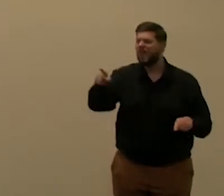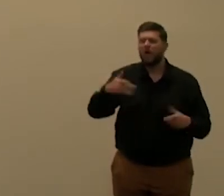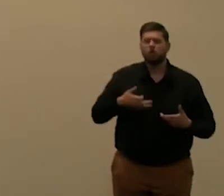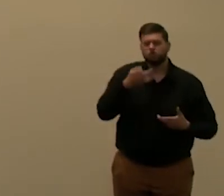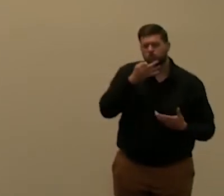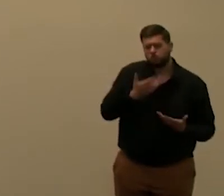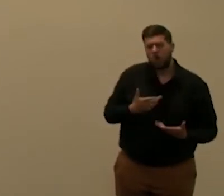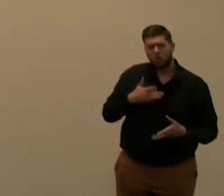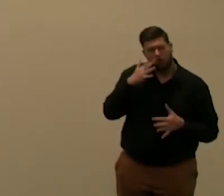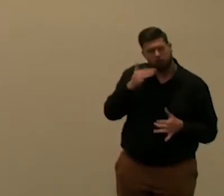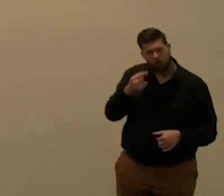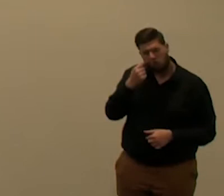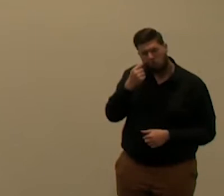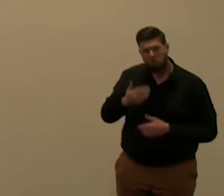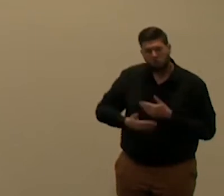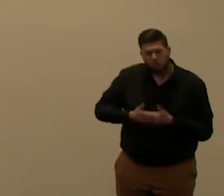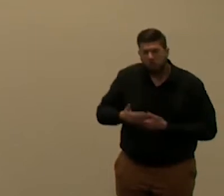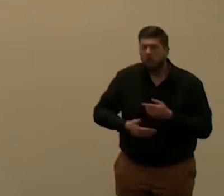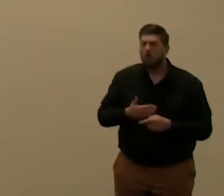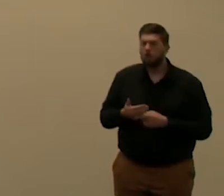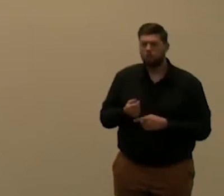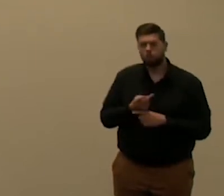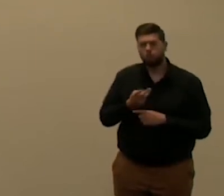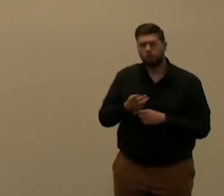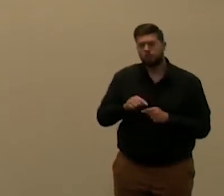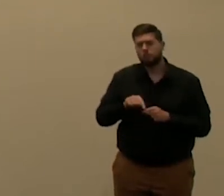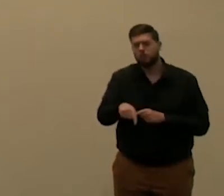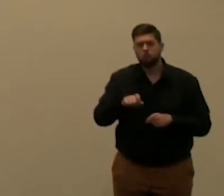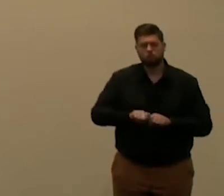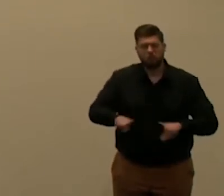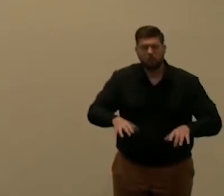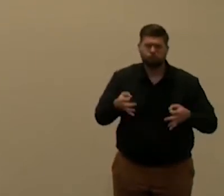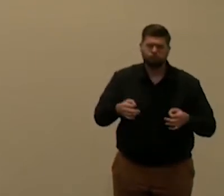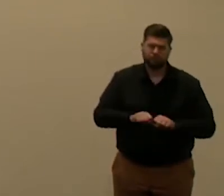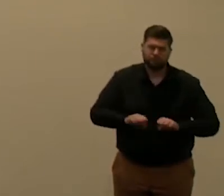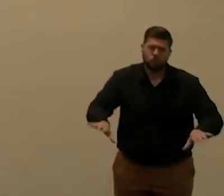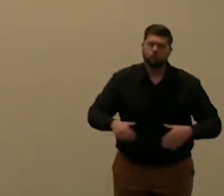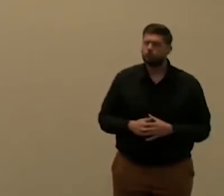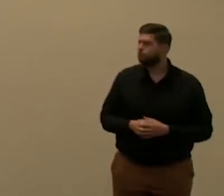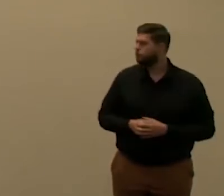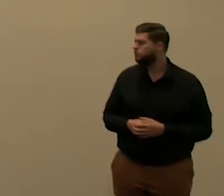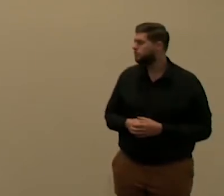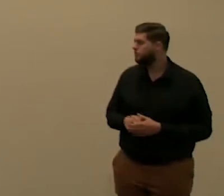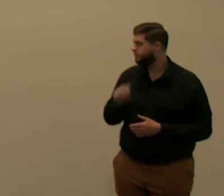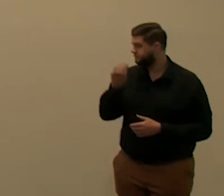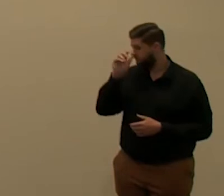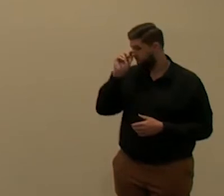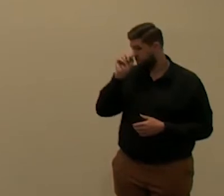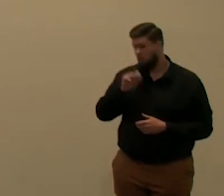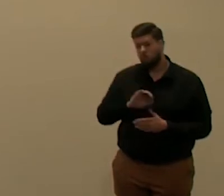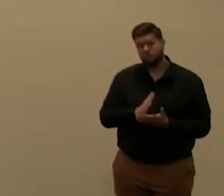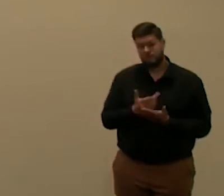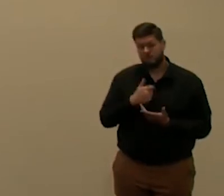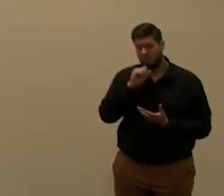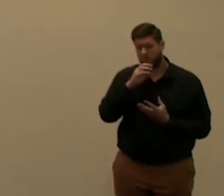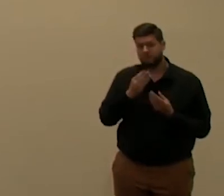it's in preview. Yeah. So yeah, exactly. In a few weeks it will probably be there. So that's definitely something